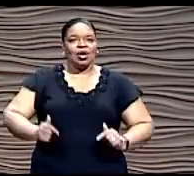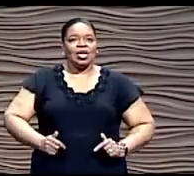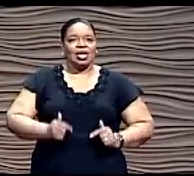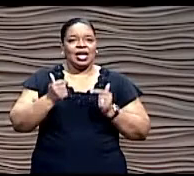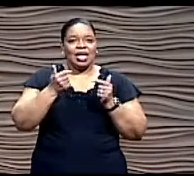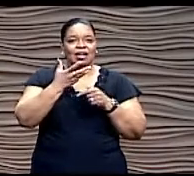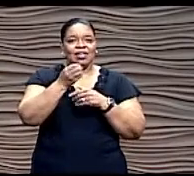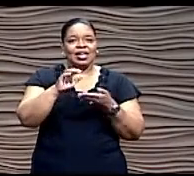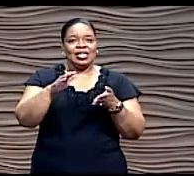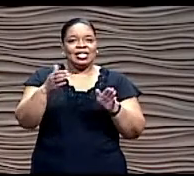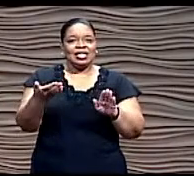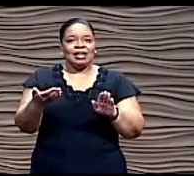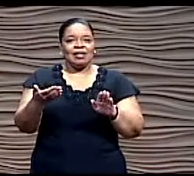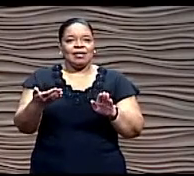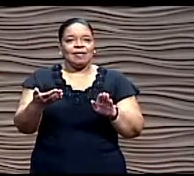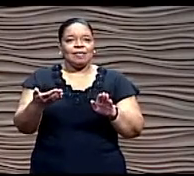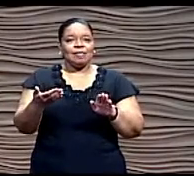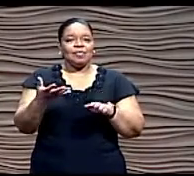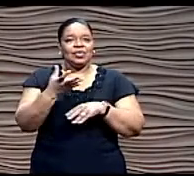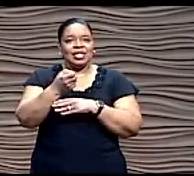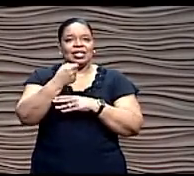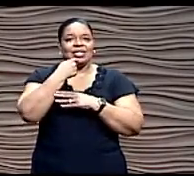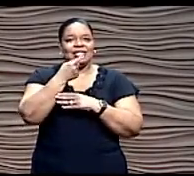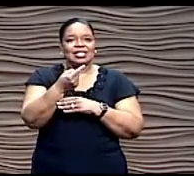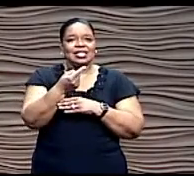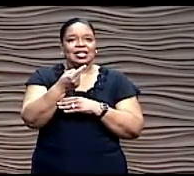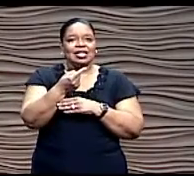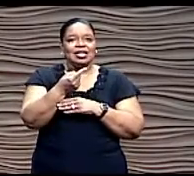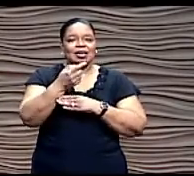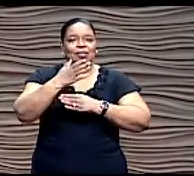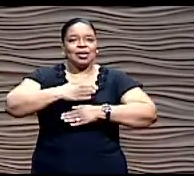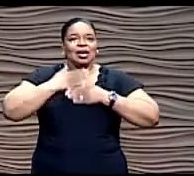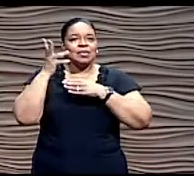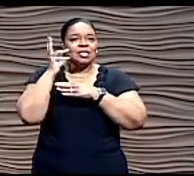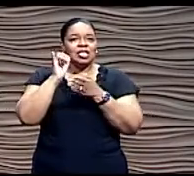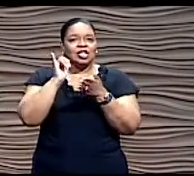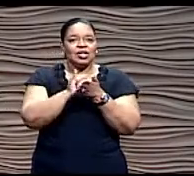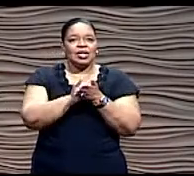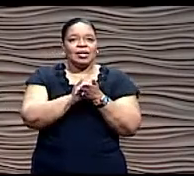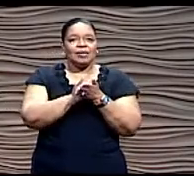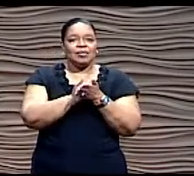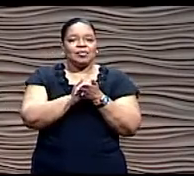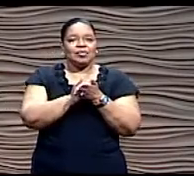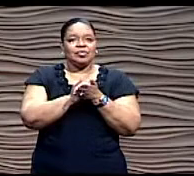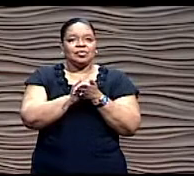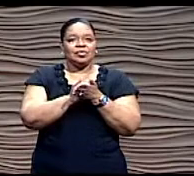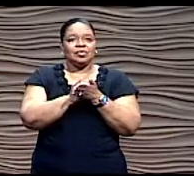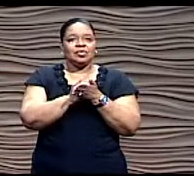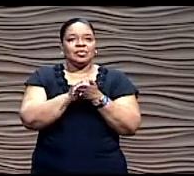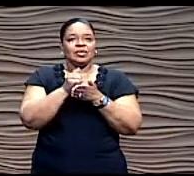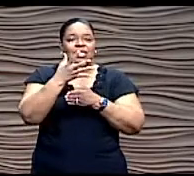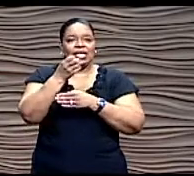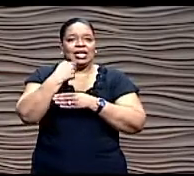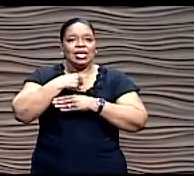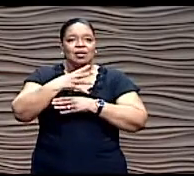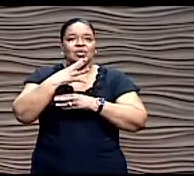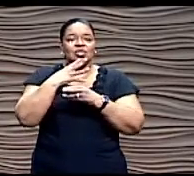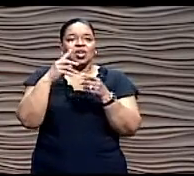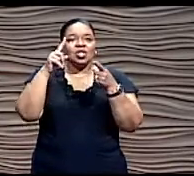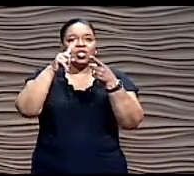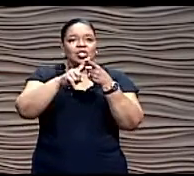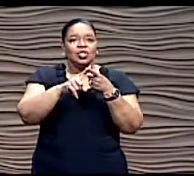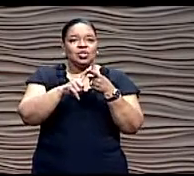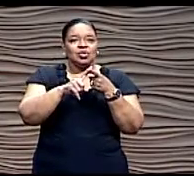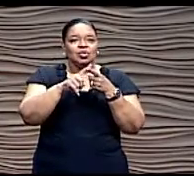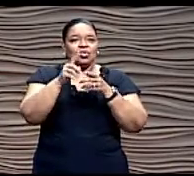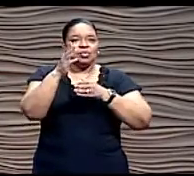and death. And I said, man, I'm glad to hear that. He said, yeah. He said, and I was talking to some people,